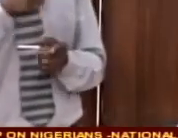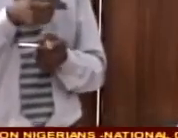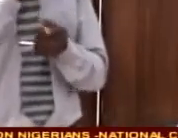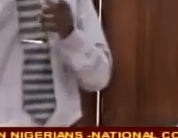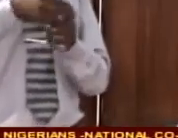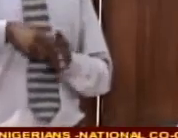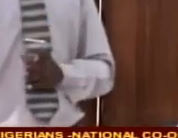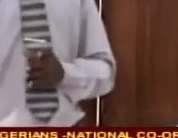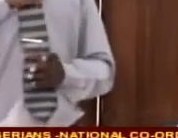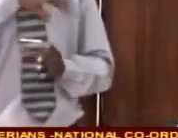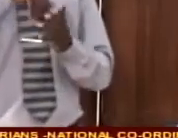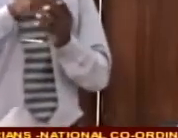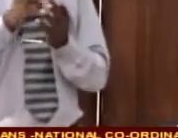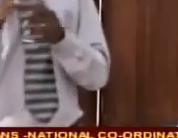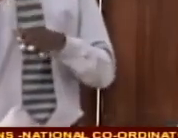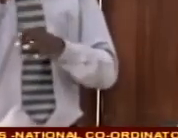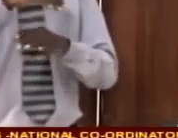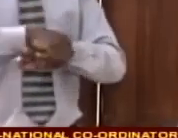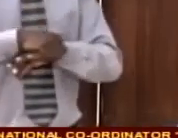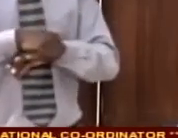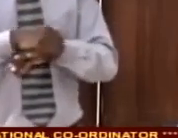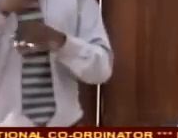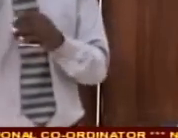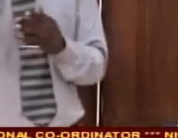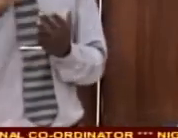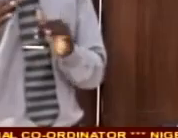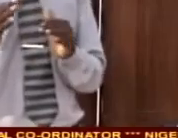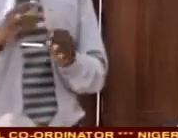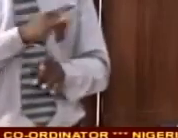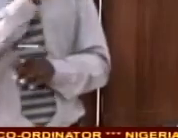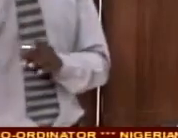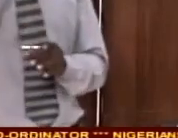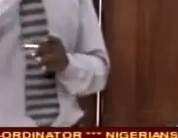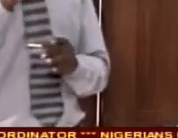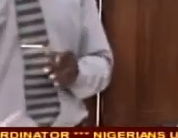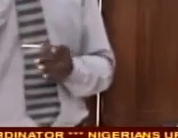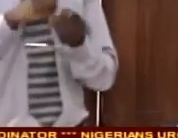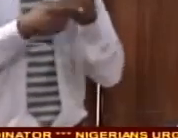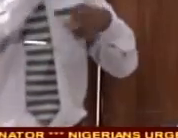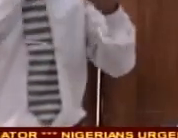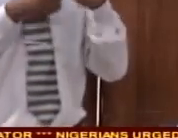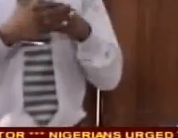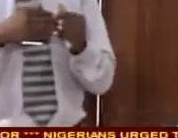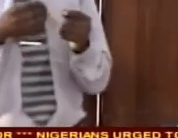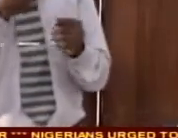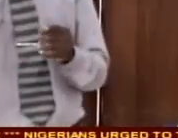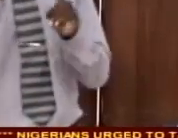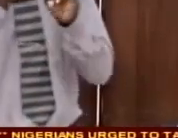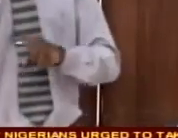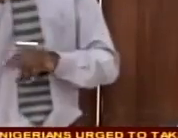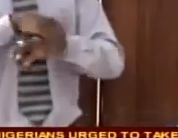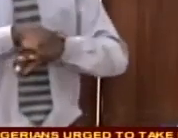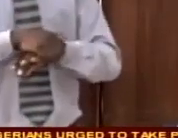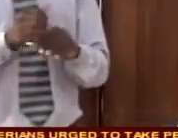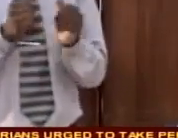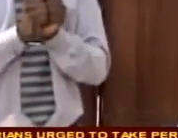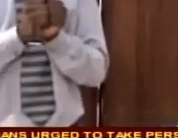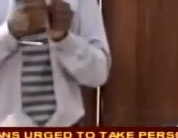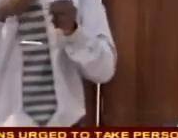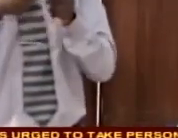UK outsourced the collection of payment of flights for Nigerians to be evacuated from the UK to an individual with the name